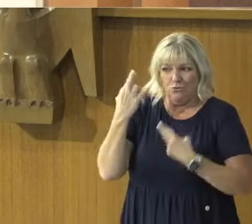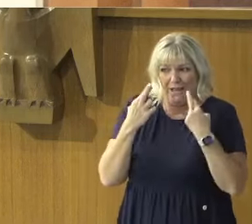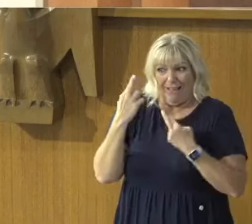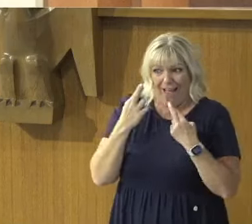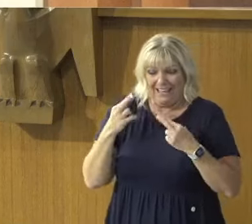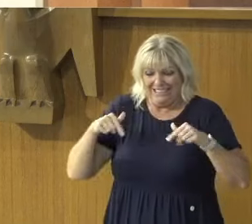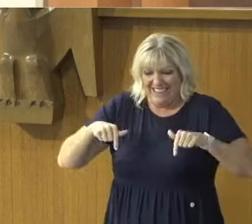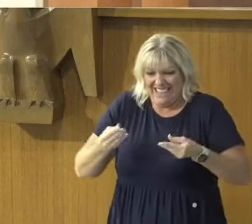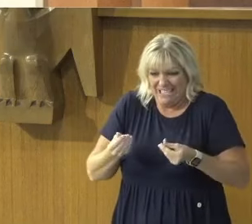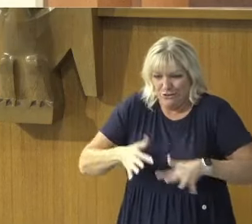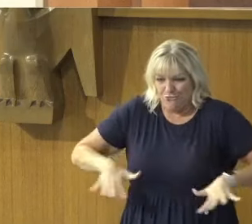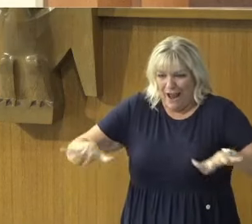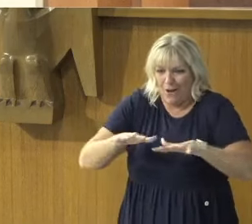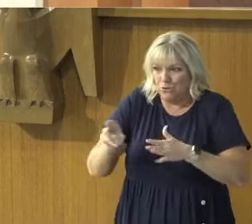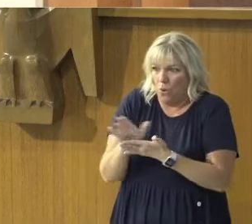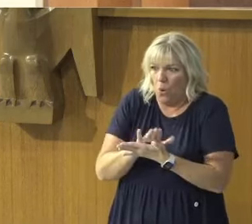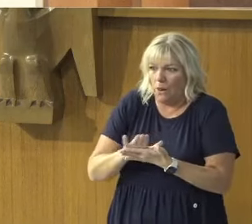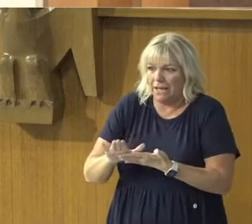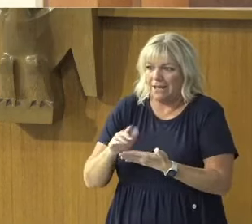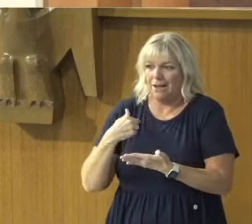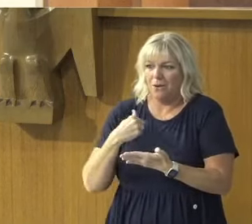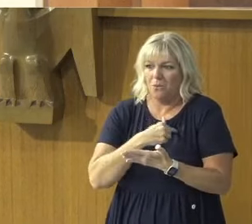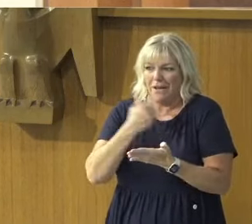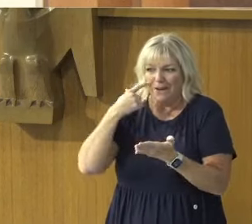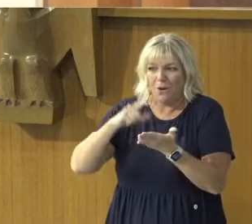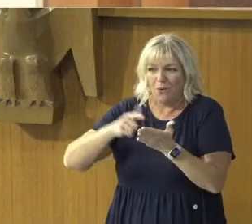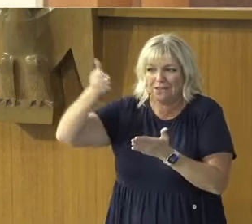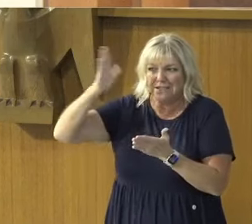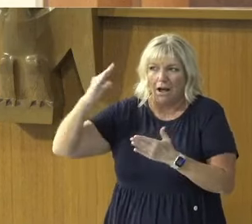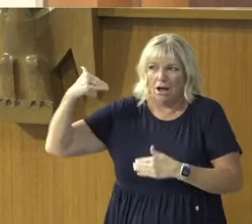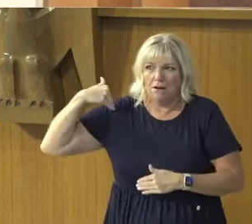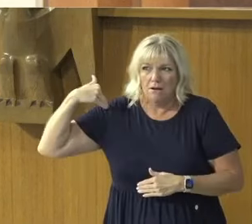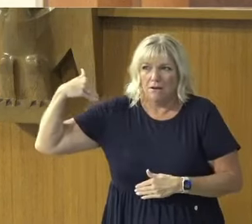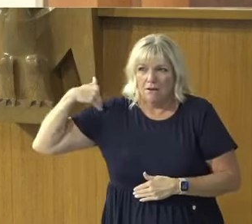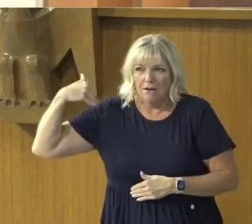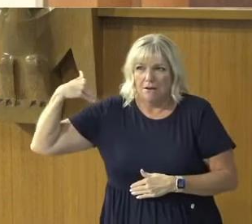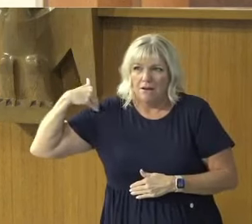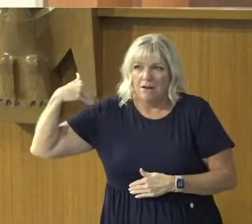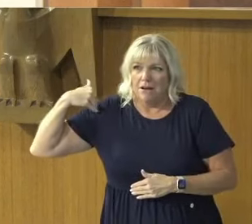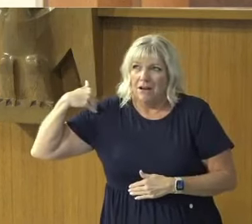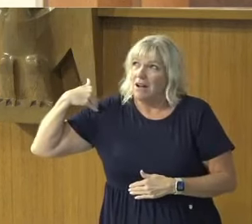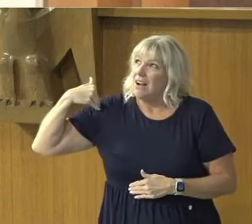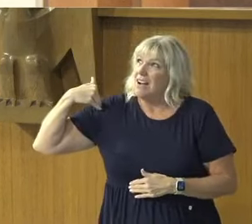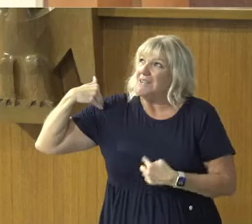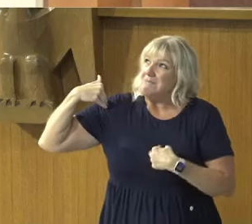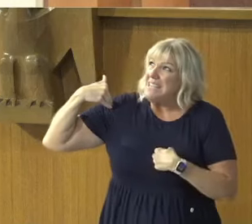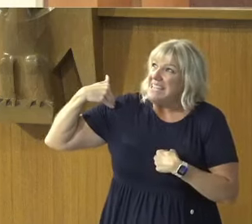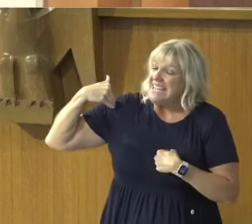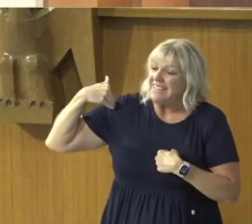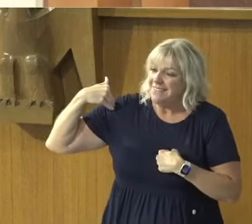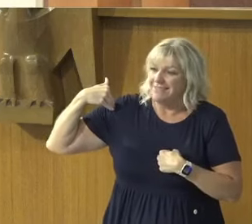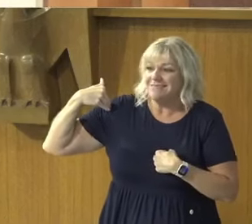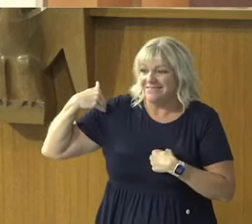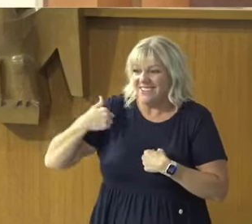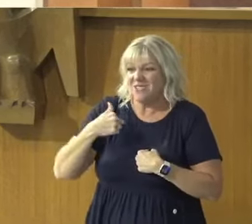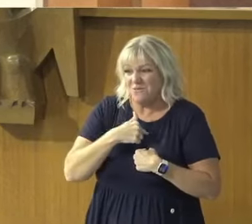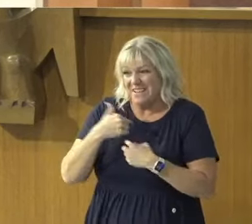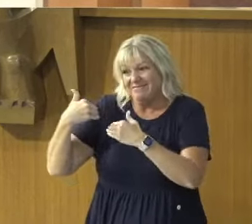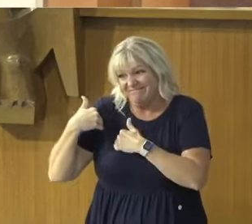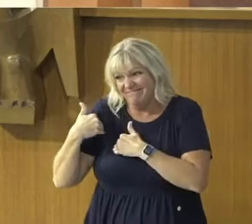on holy ground, we begin to hear God's call to us, and we realize that we are the ones called to bring hope